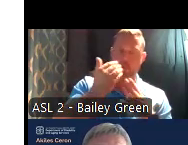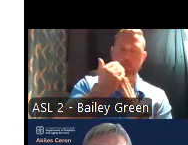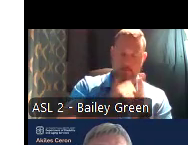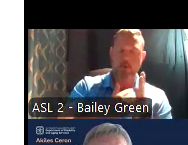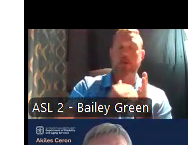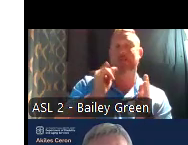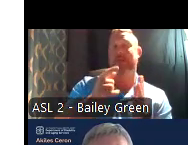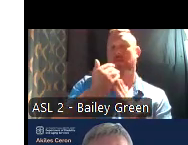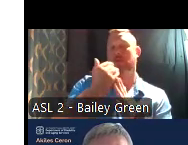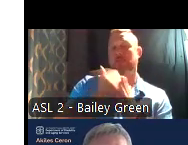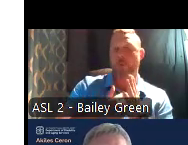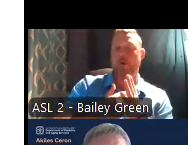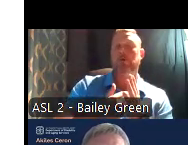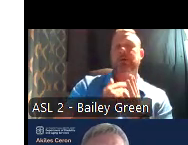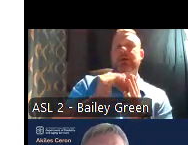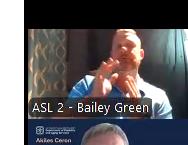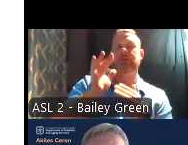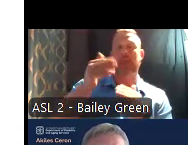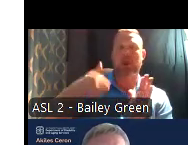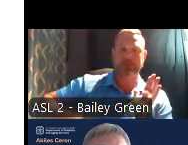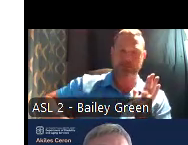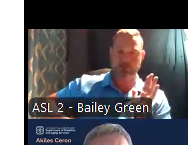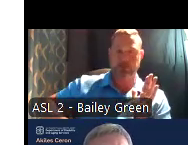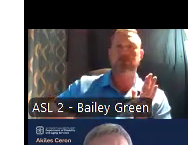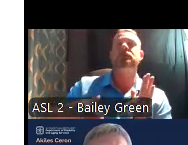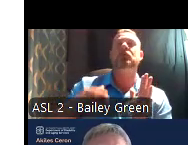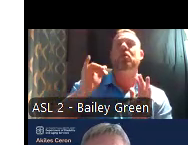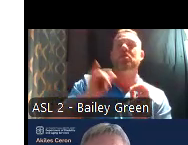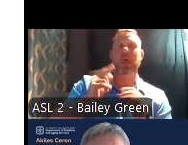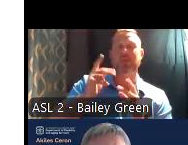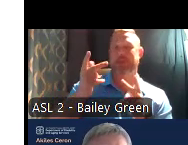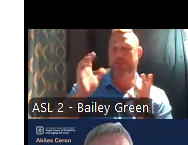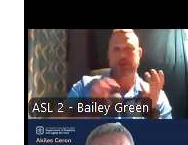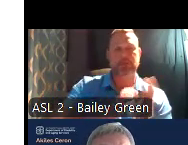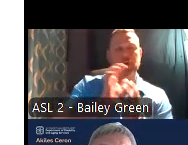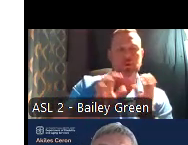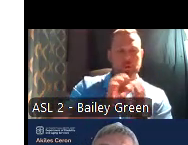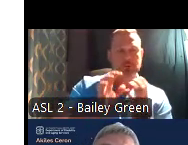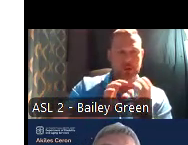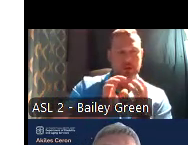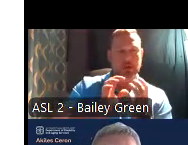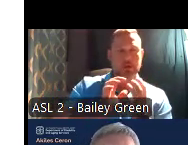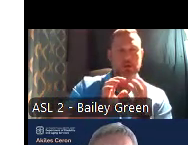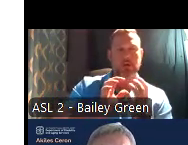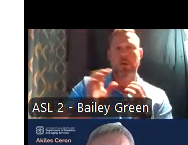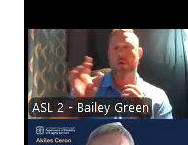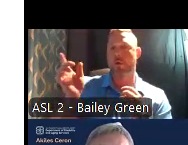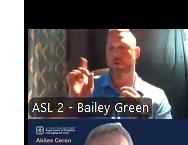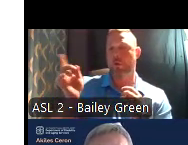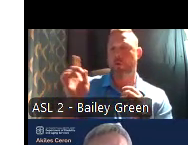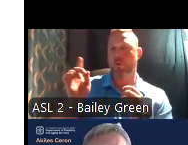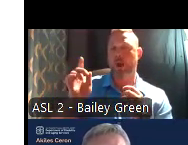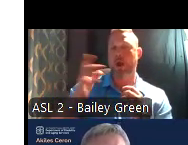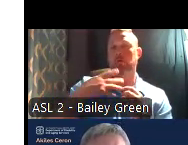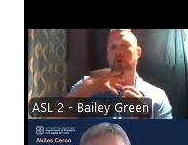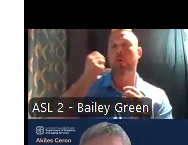based on jurisdiction, and that may be confusing from where does the